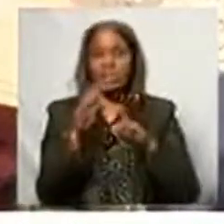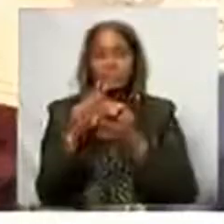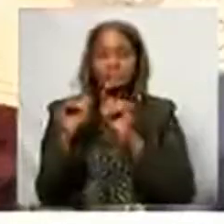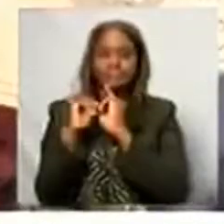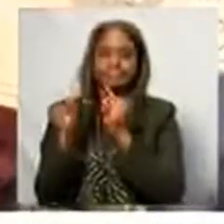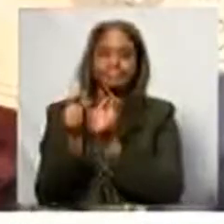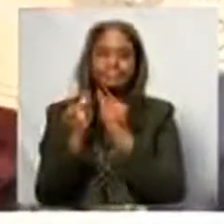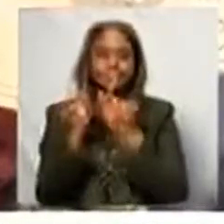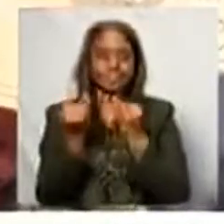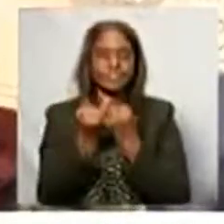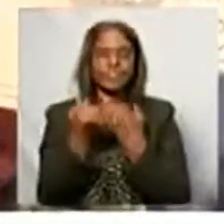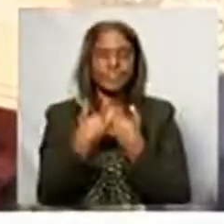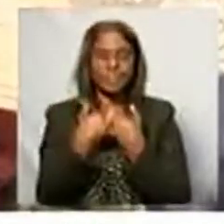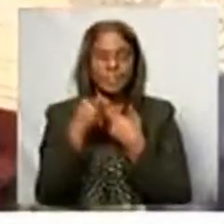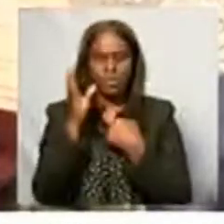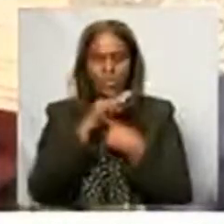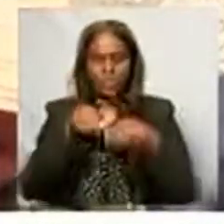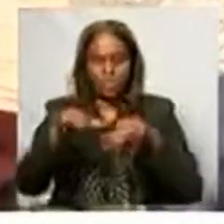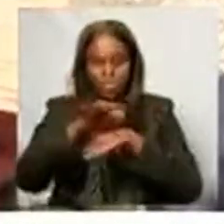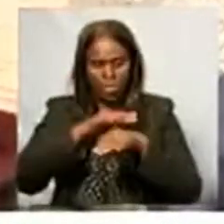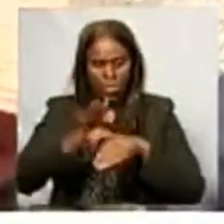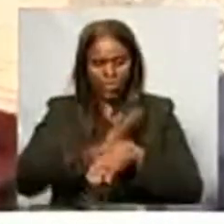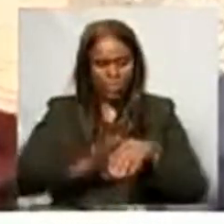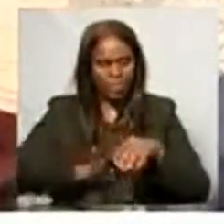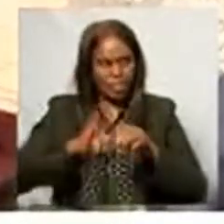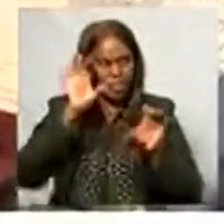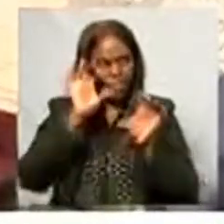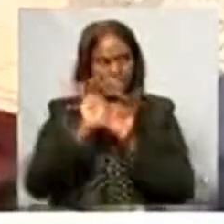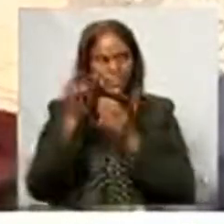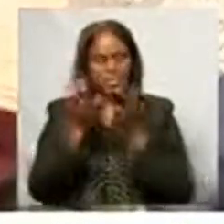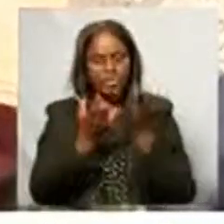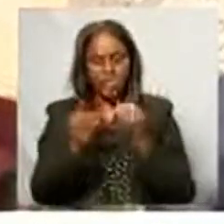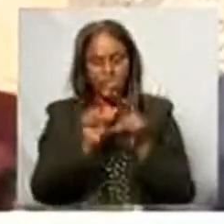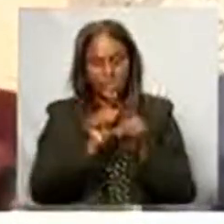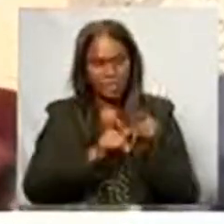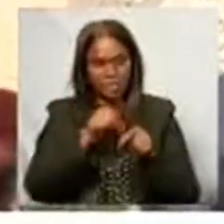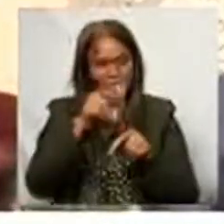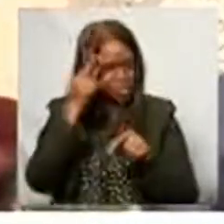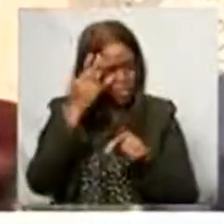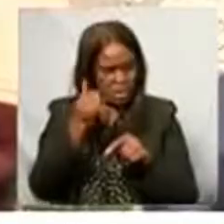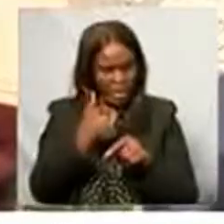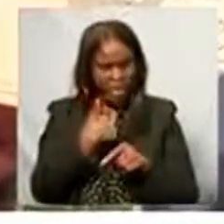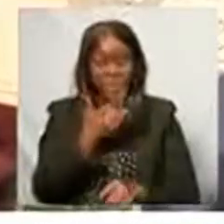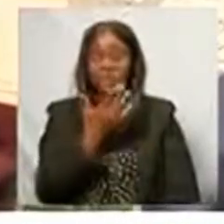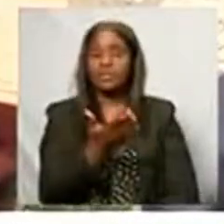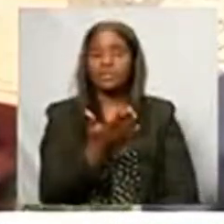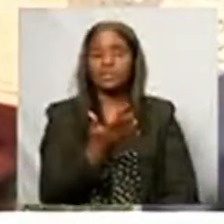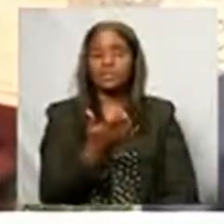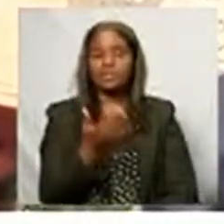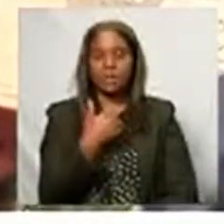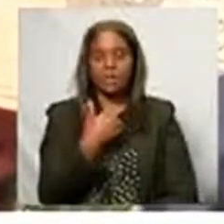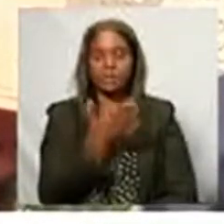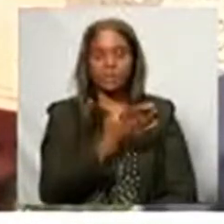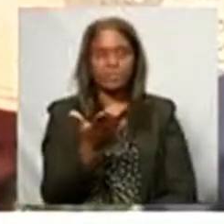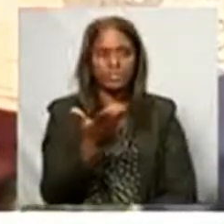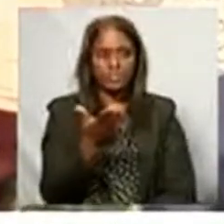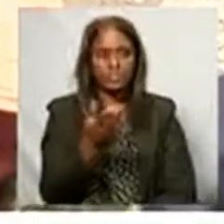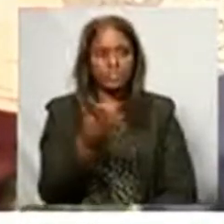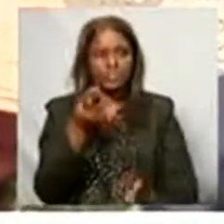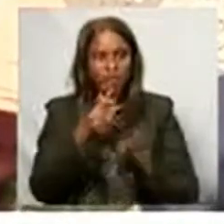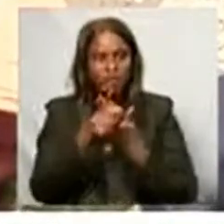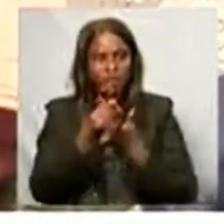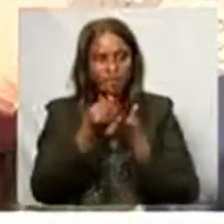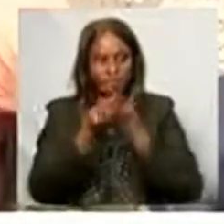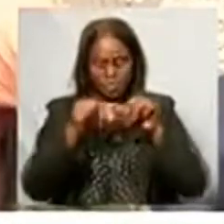institutions had overboard conditions of service. And that's the reason why we have these funds